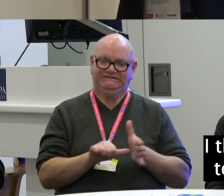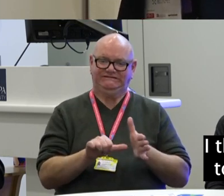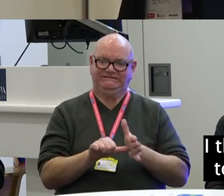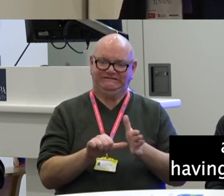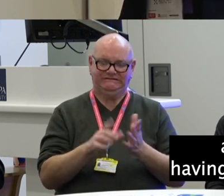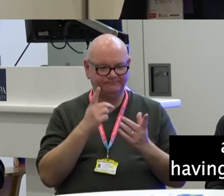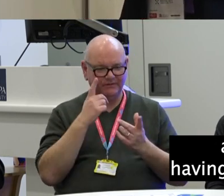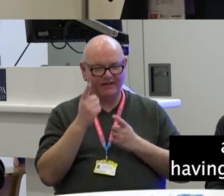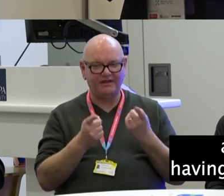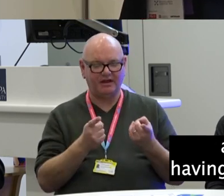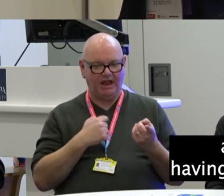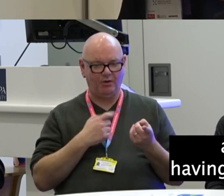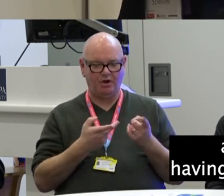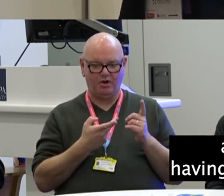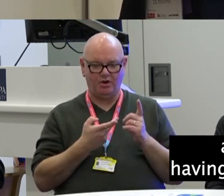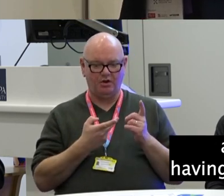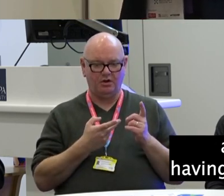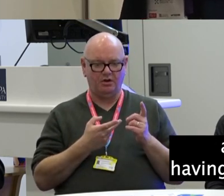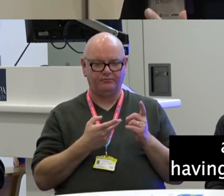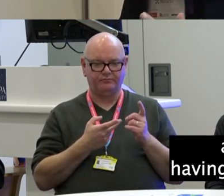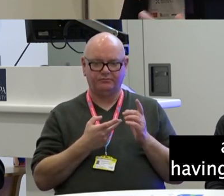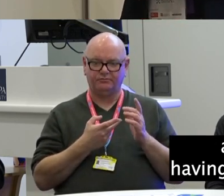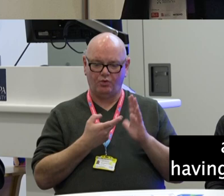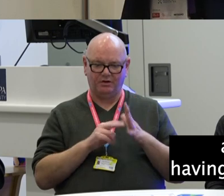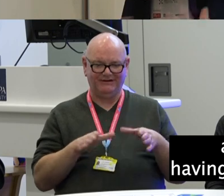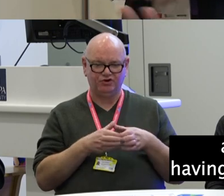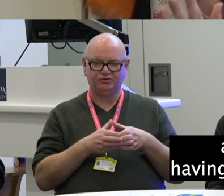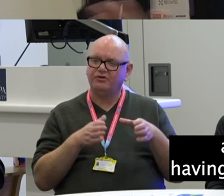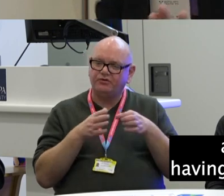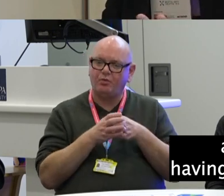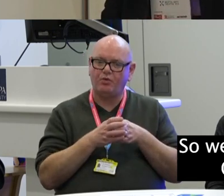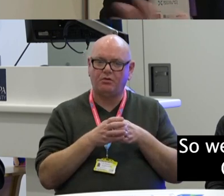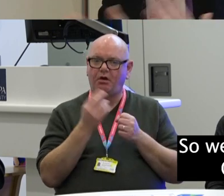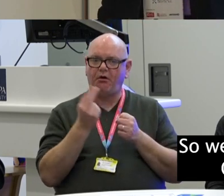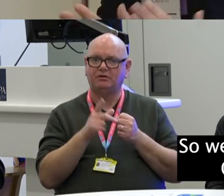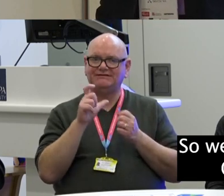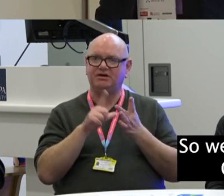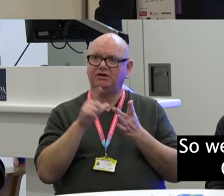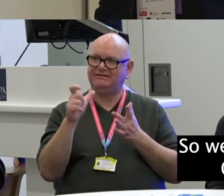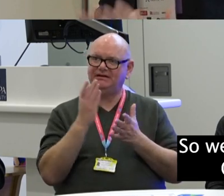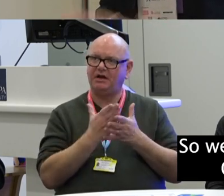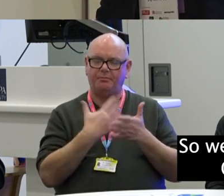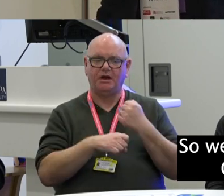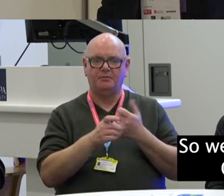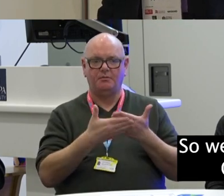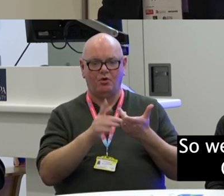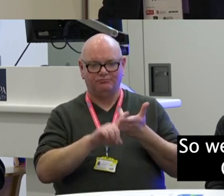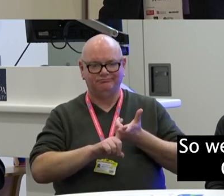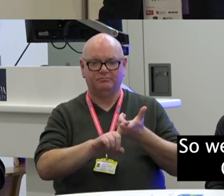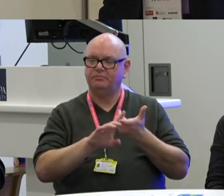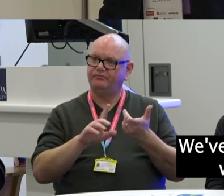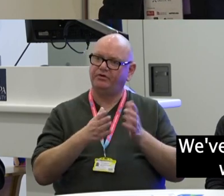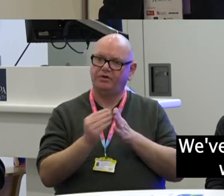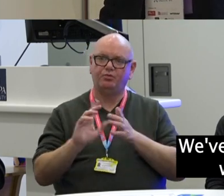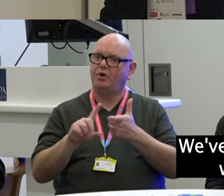bit sustainable as a small art CIC by having different income streams. So we're not reliant on the Arts Council, for